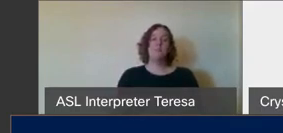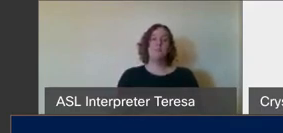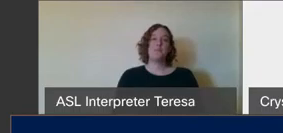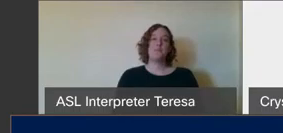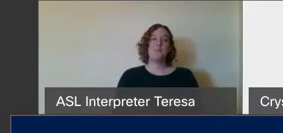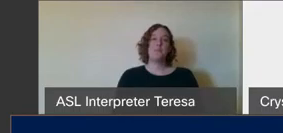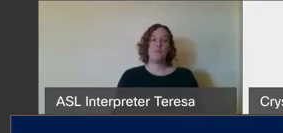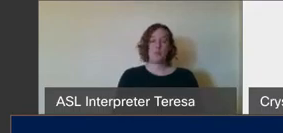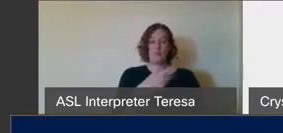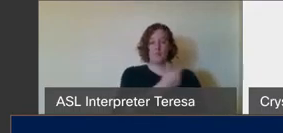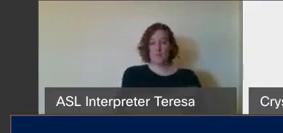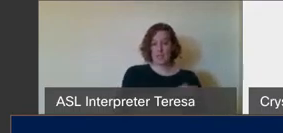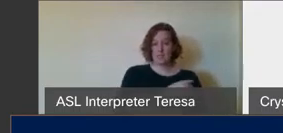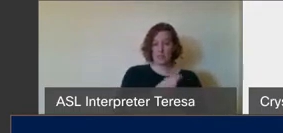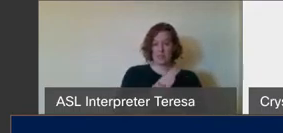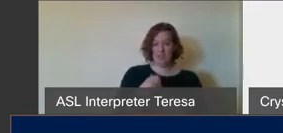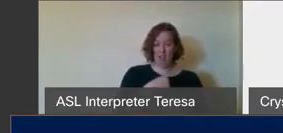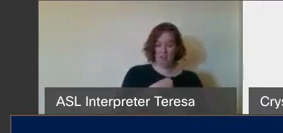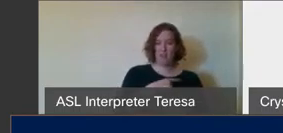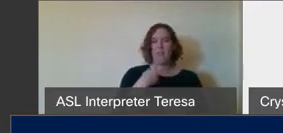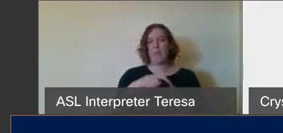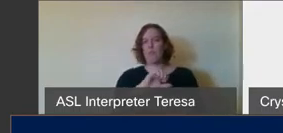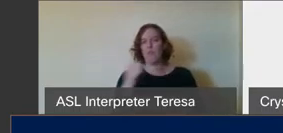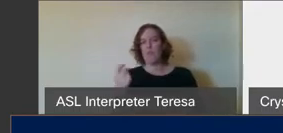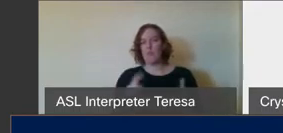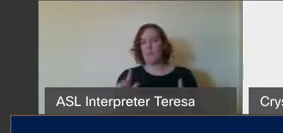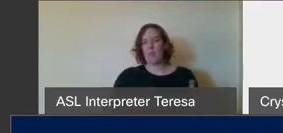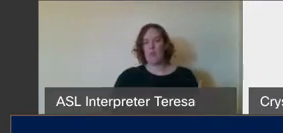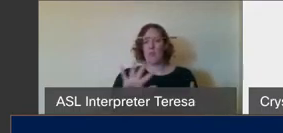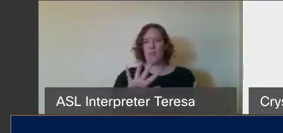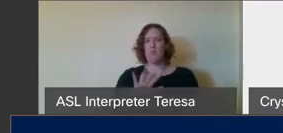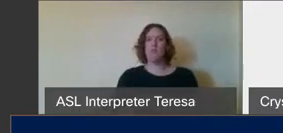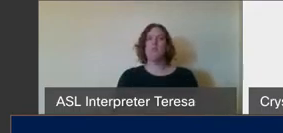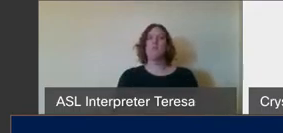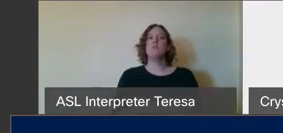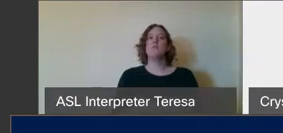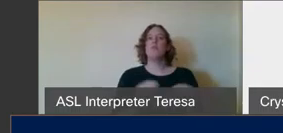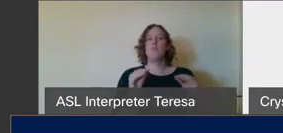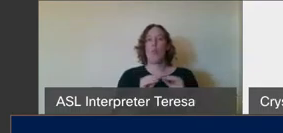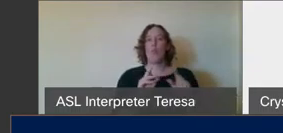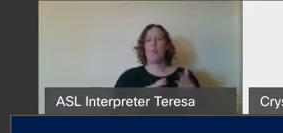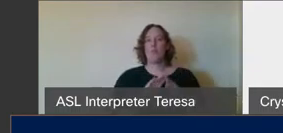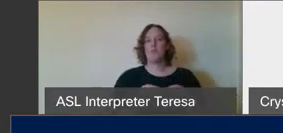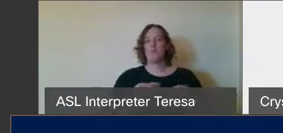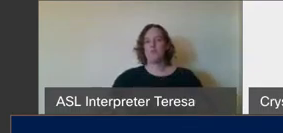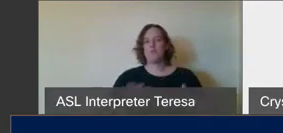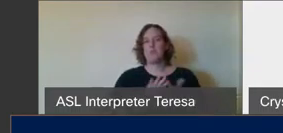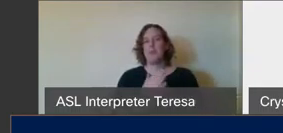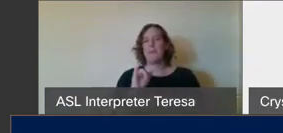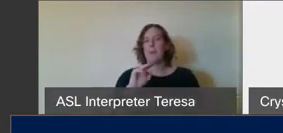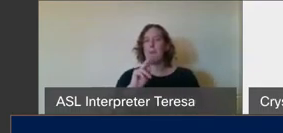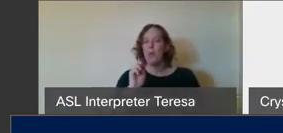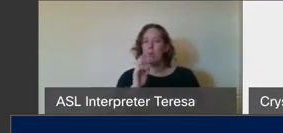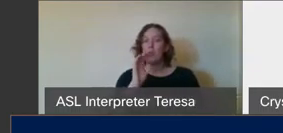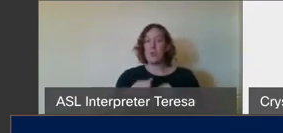Vaccines protect us and others. Increasing immunization across the world could save 1.5